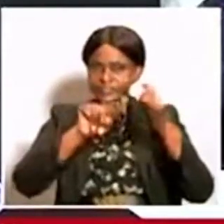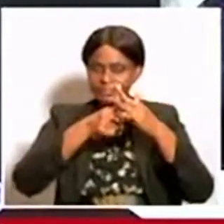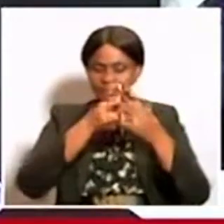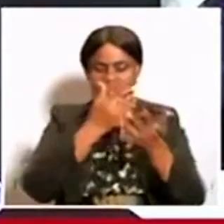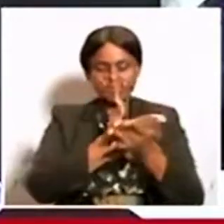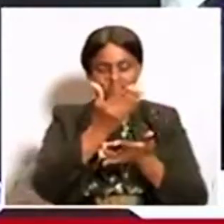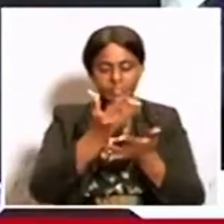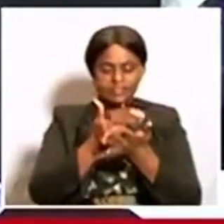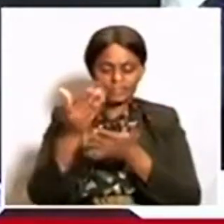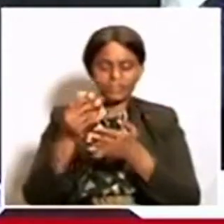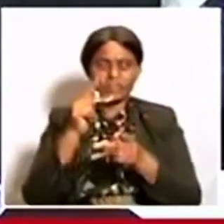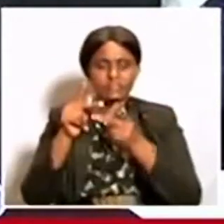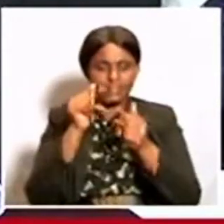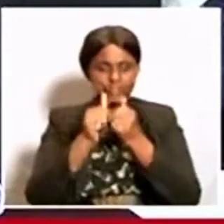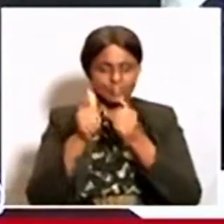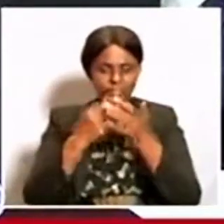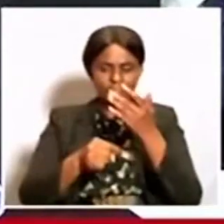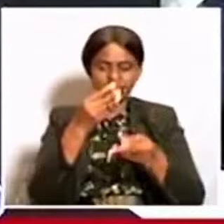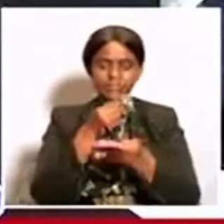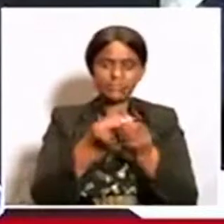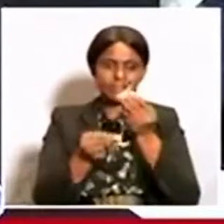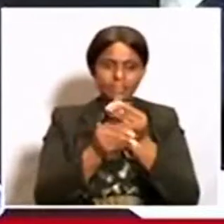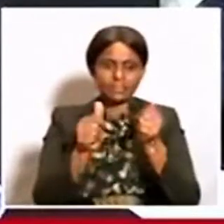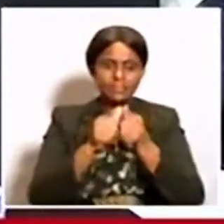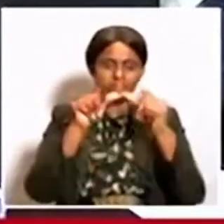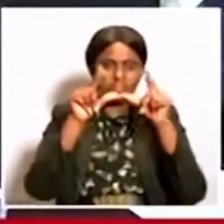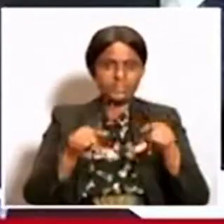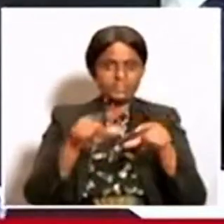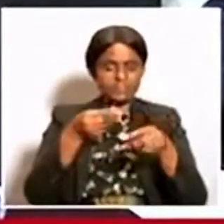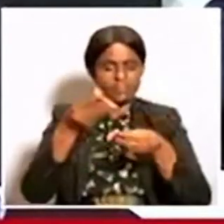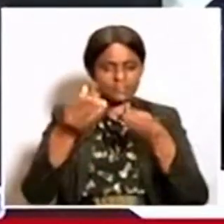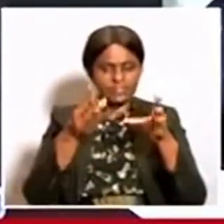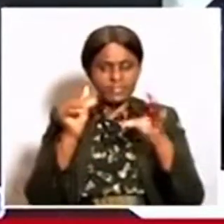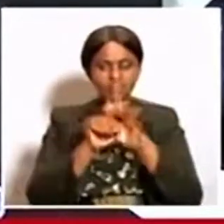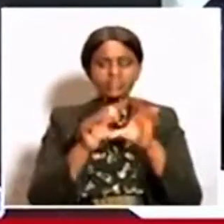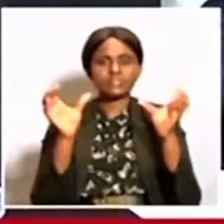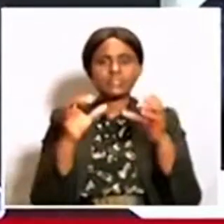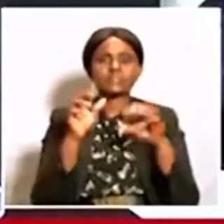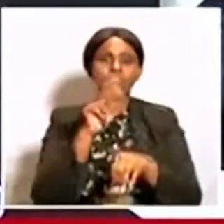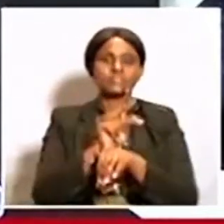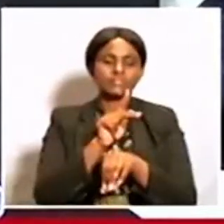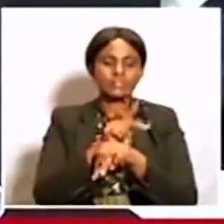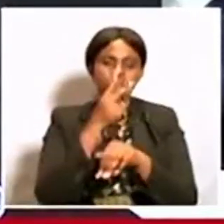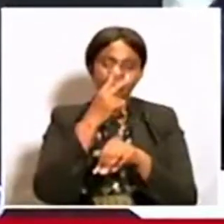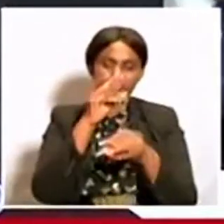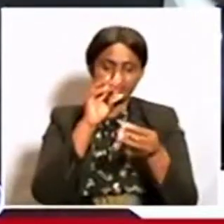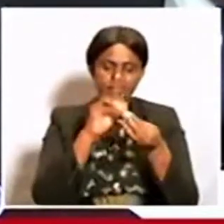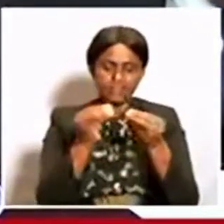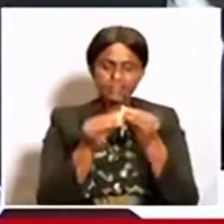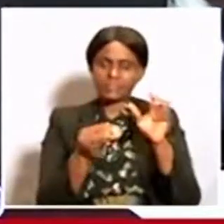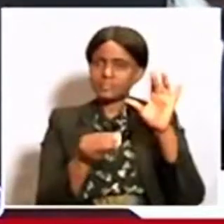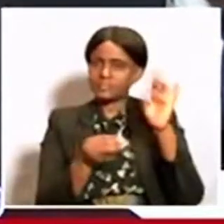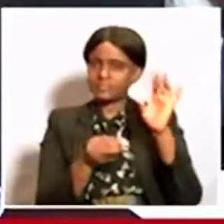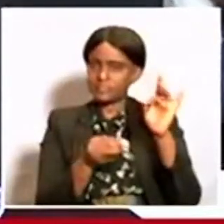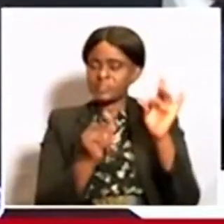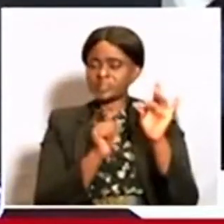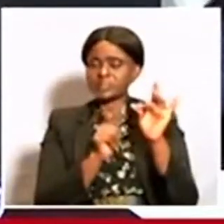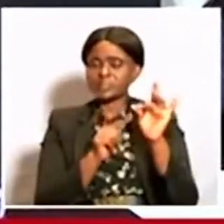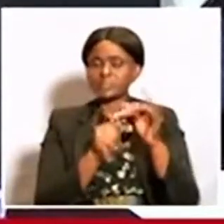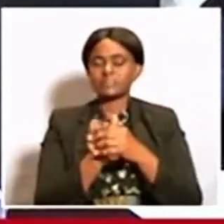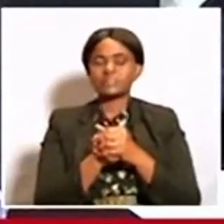procurement processes, which contributed to low expenditure on community projects. See Appendix 18.